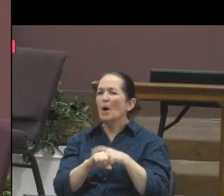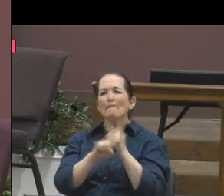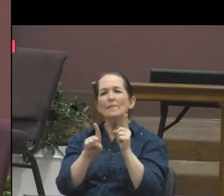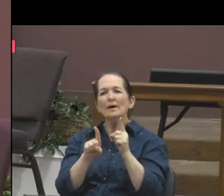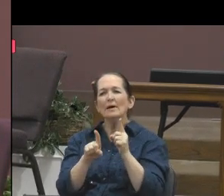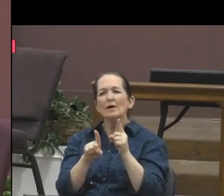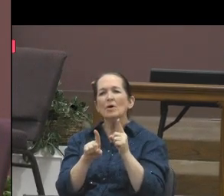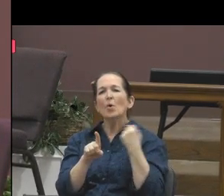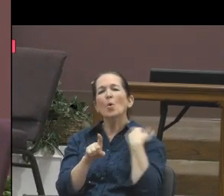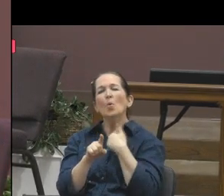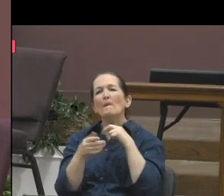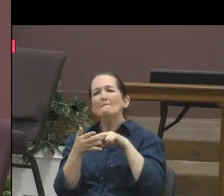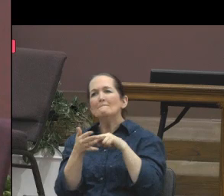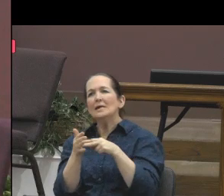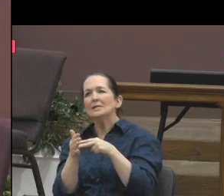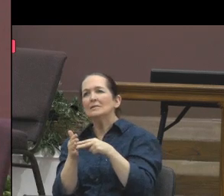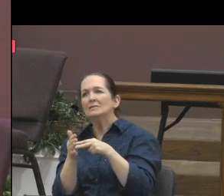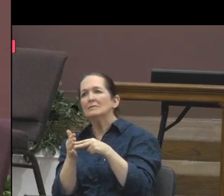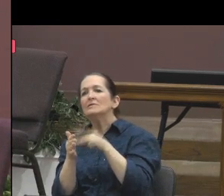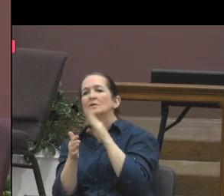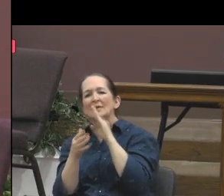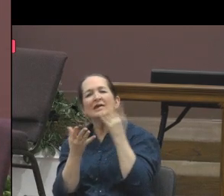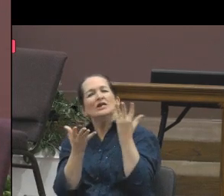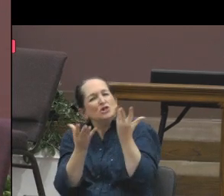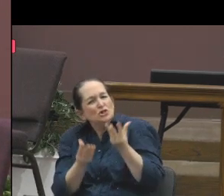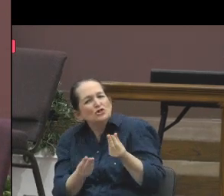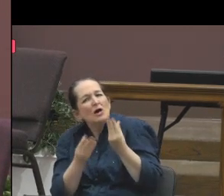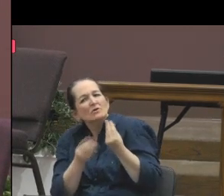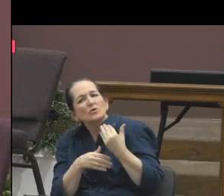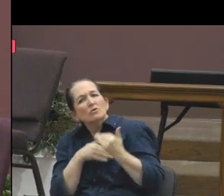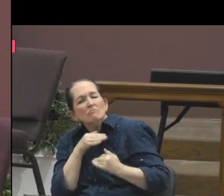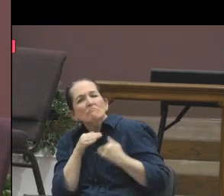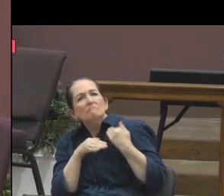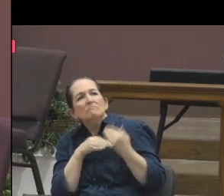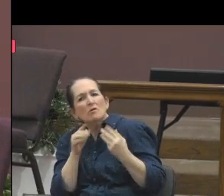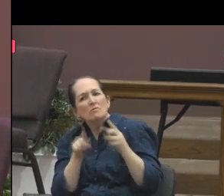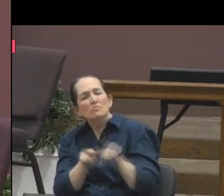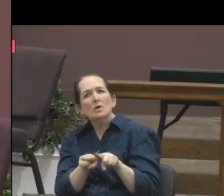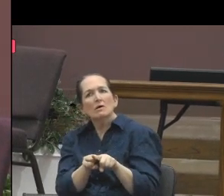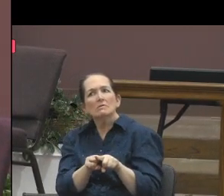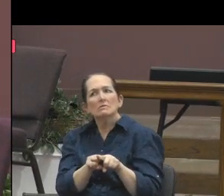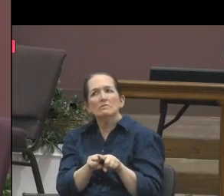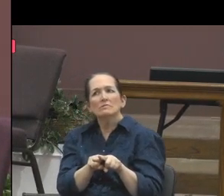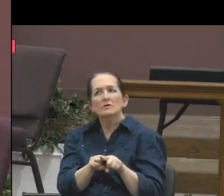but we're meant to be gentle as well.